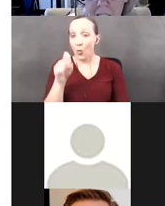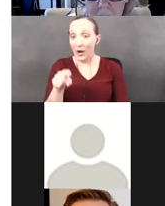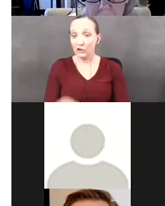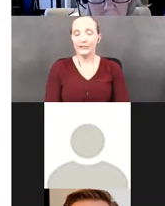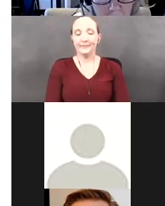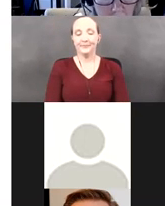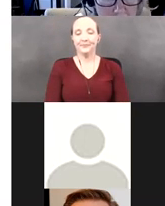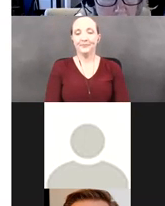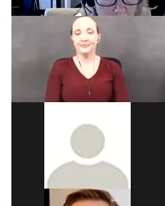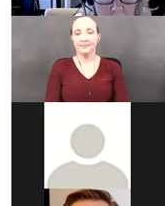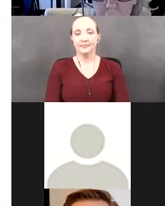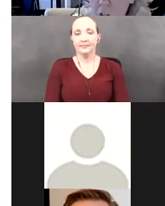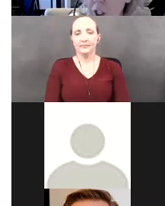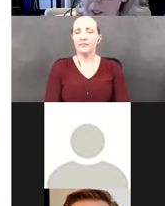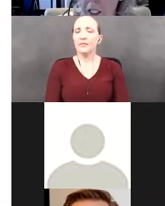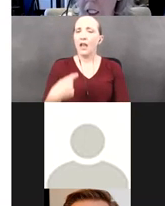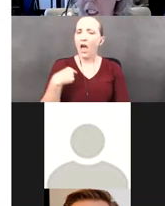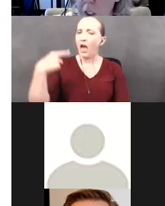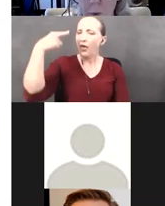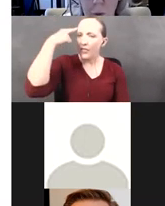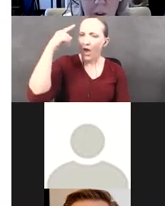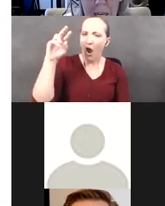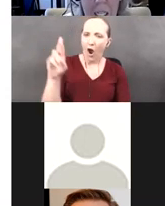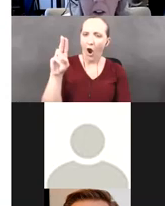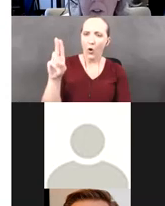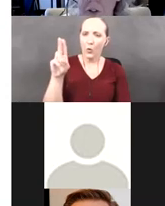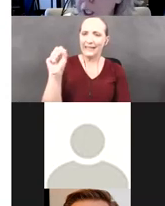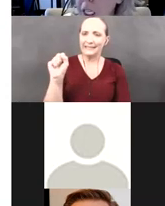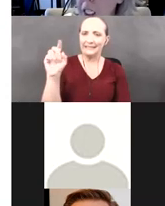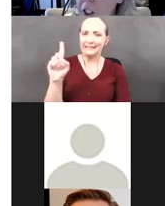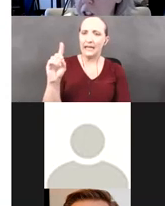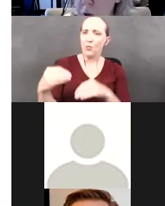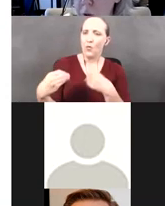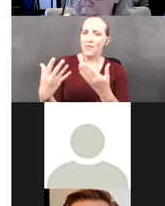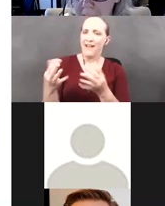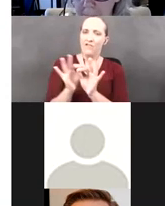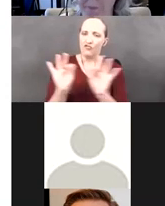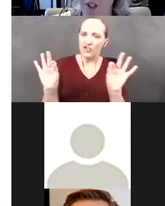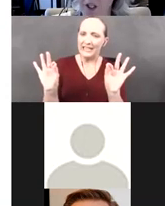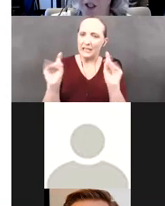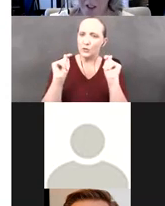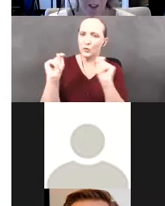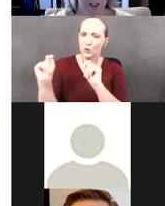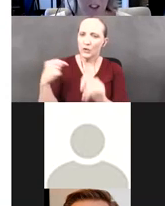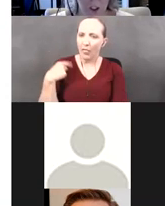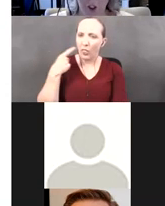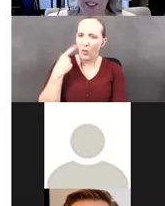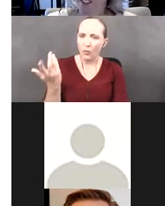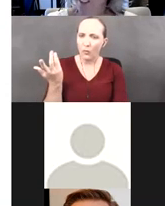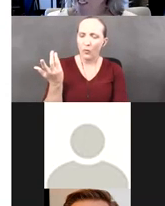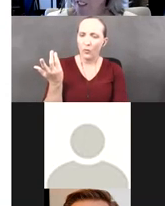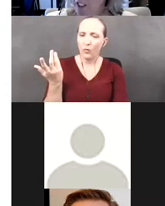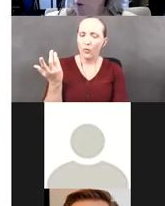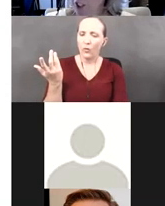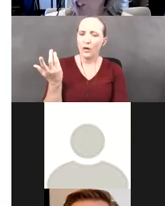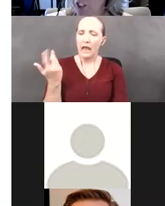siguiente, I thought that RUSD yo was pensé providing que RUSD free iba a dar tutoring. tutoría gratuita. So